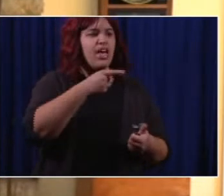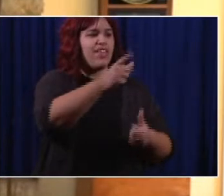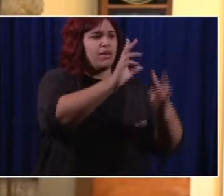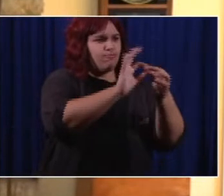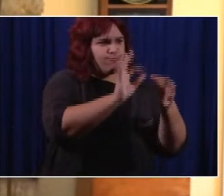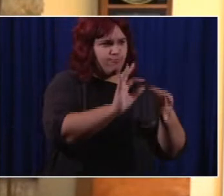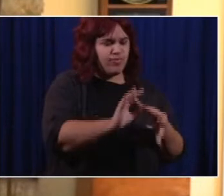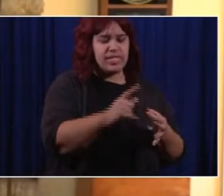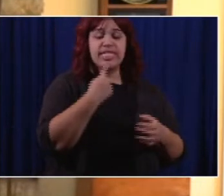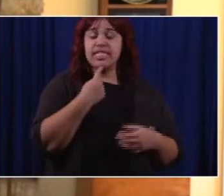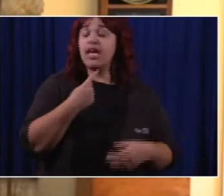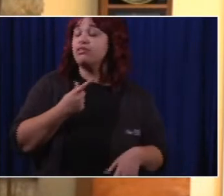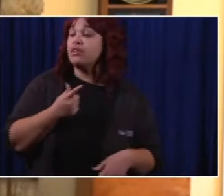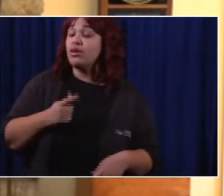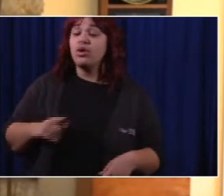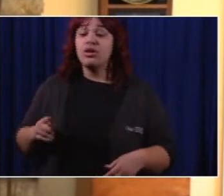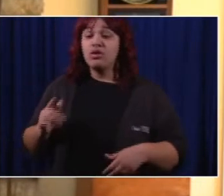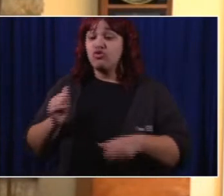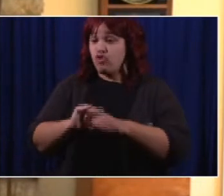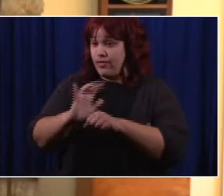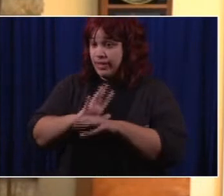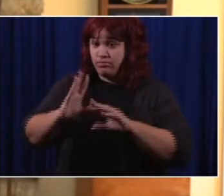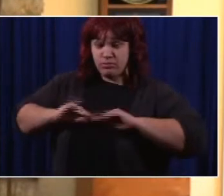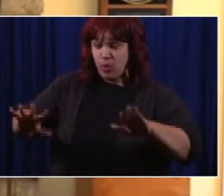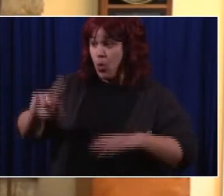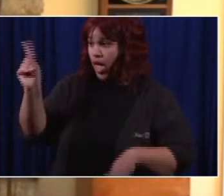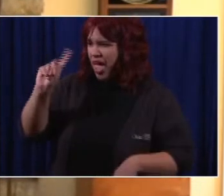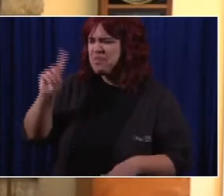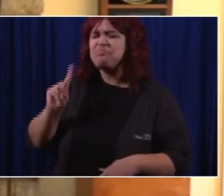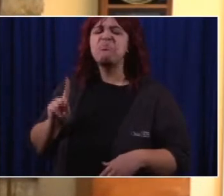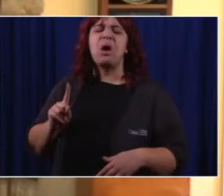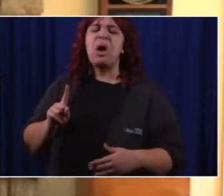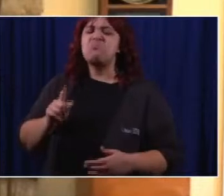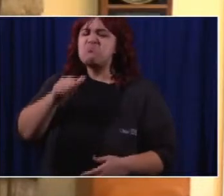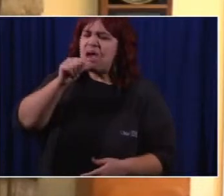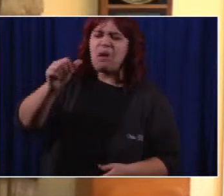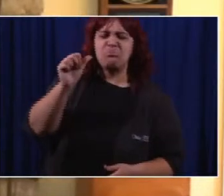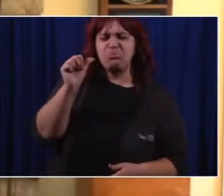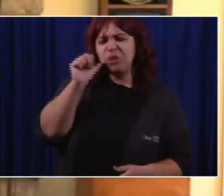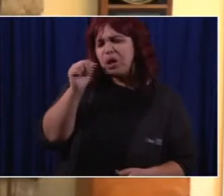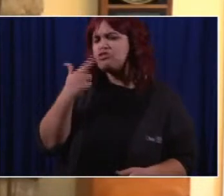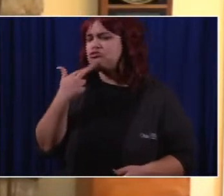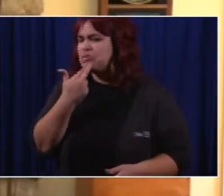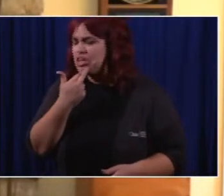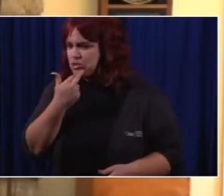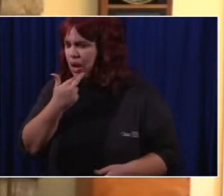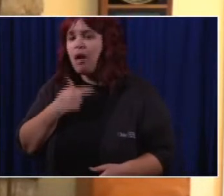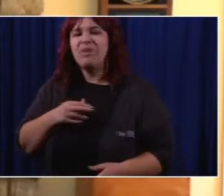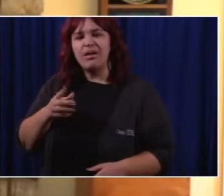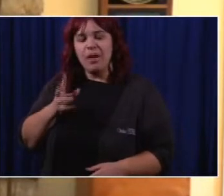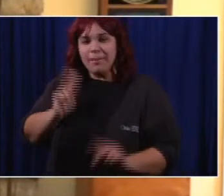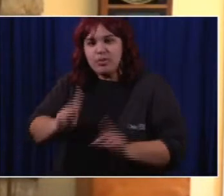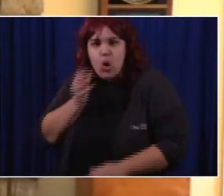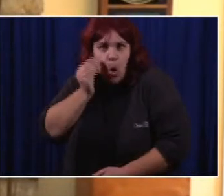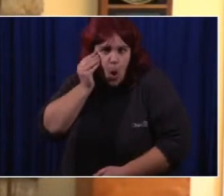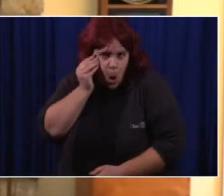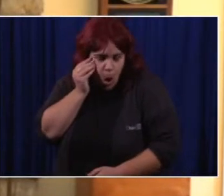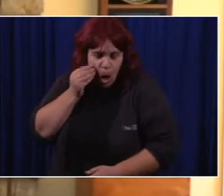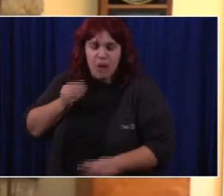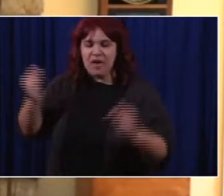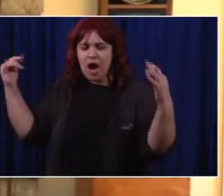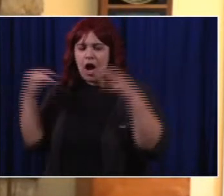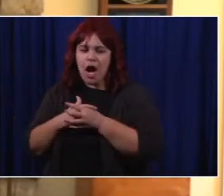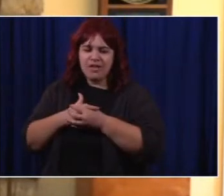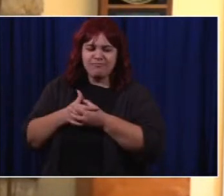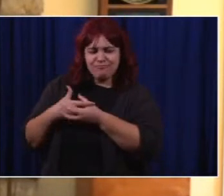largely spreading at private gatherings of family and friends and not at bars and restaurants. So has that changed? What new evidence are you basing your